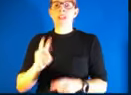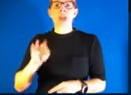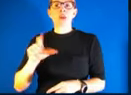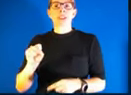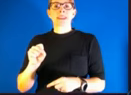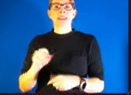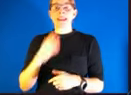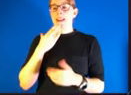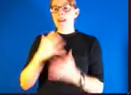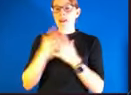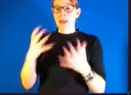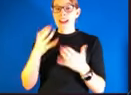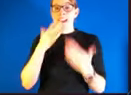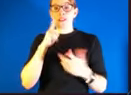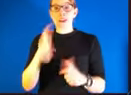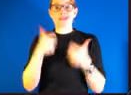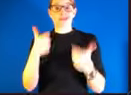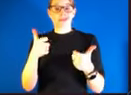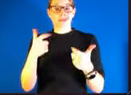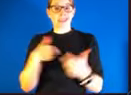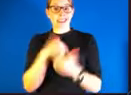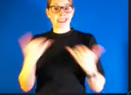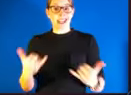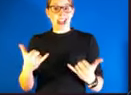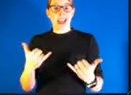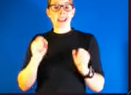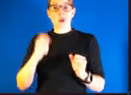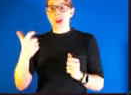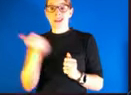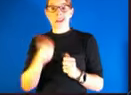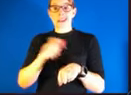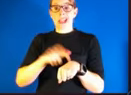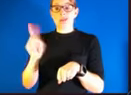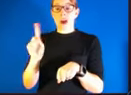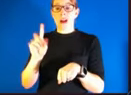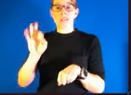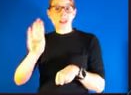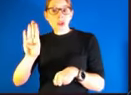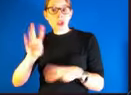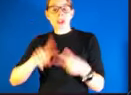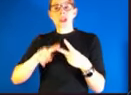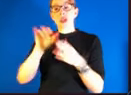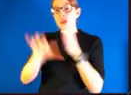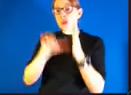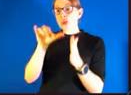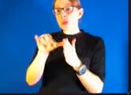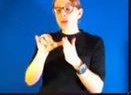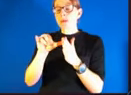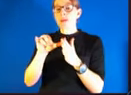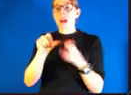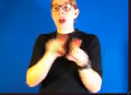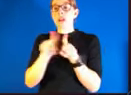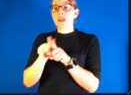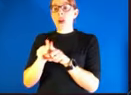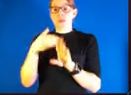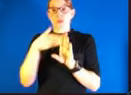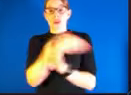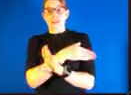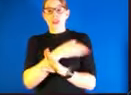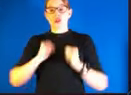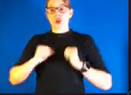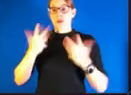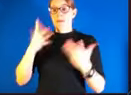right, thanks to you all for being with us today. You can catch our show anytime by logging on to our Facebook or YouTube channels. You can also watch our previous shows that you may have missed, or